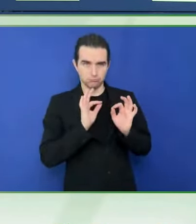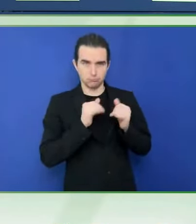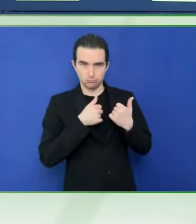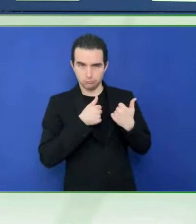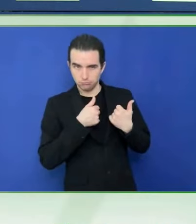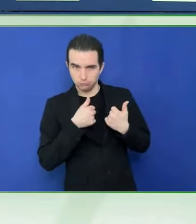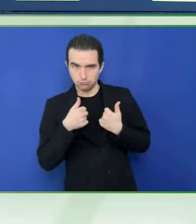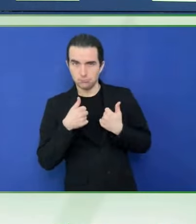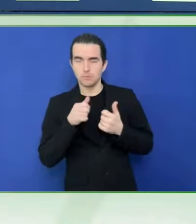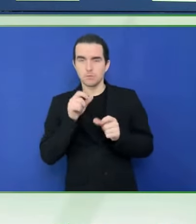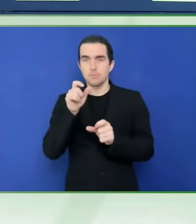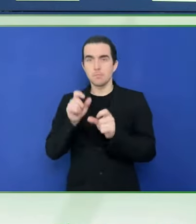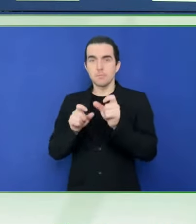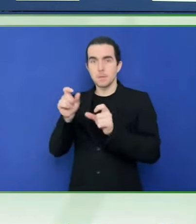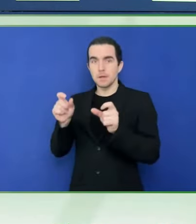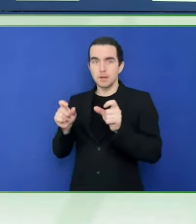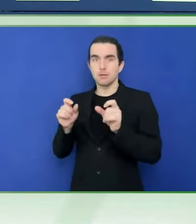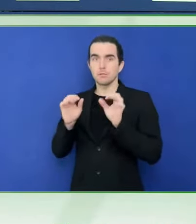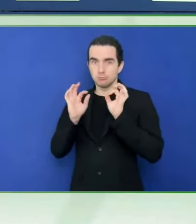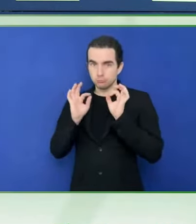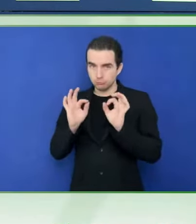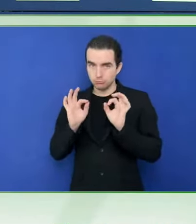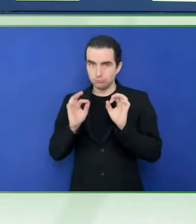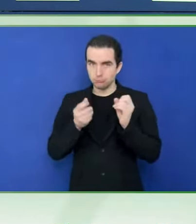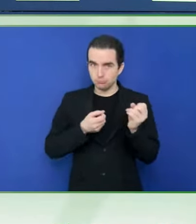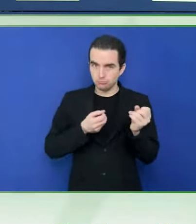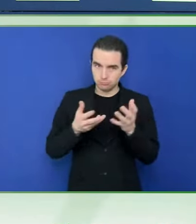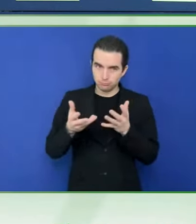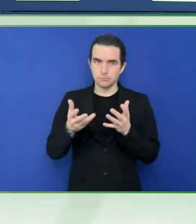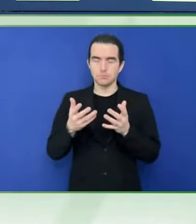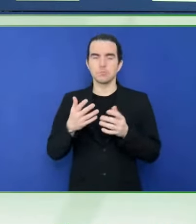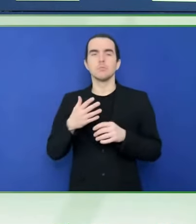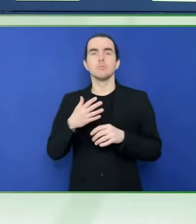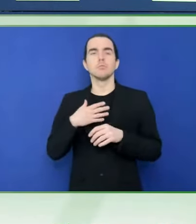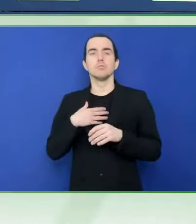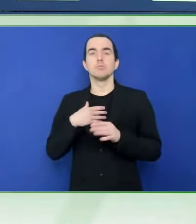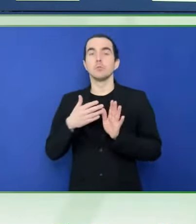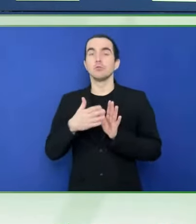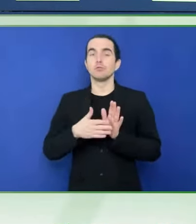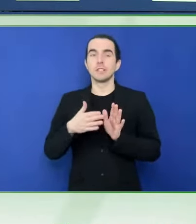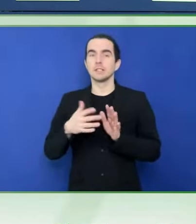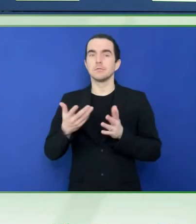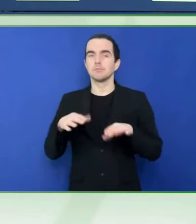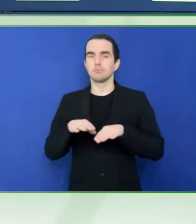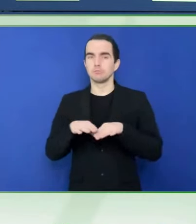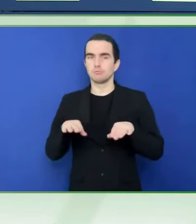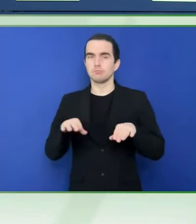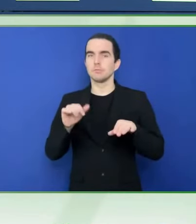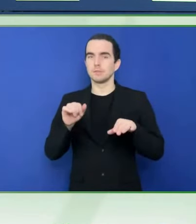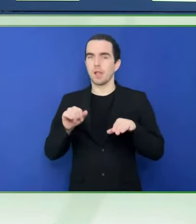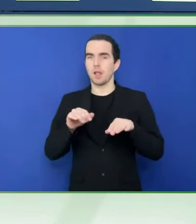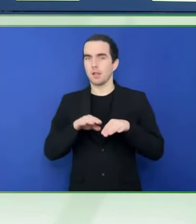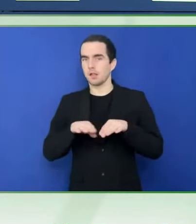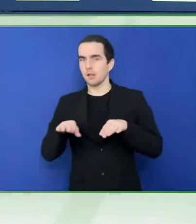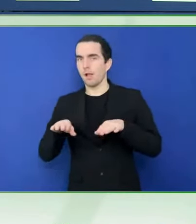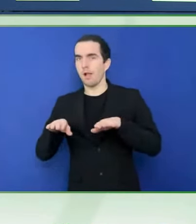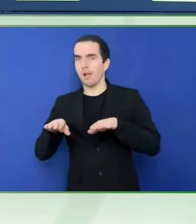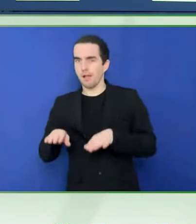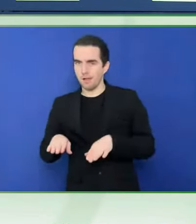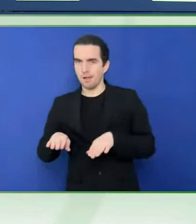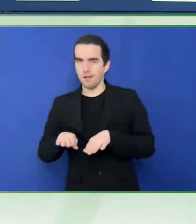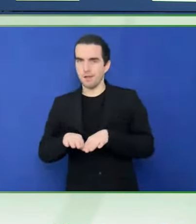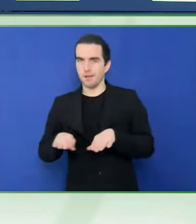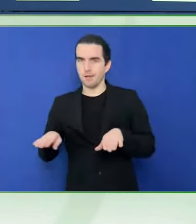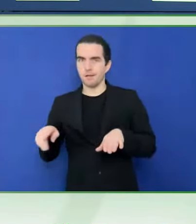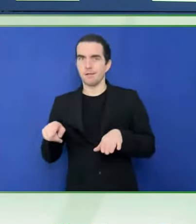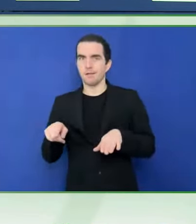this suitable height. We have wide doors with no steps, which is very important.